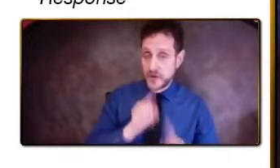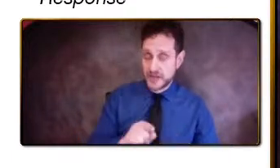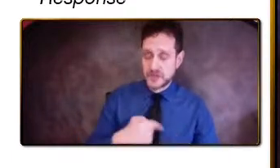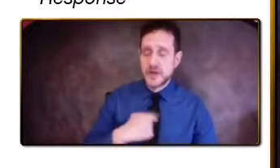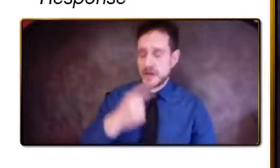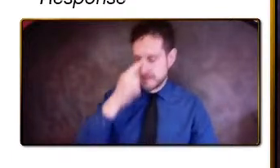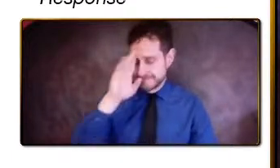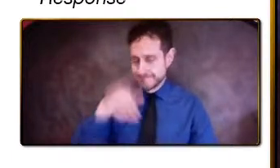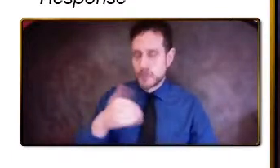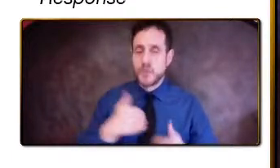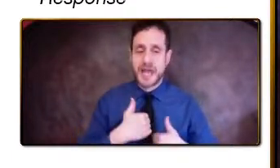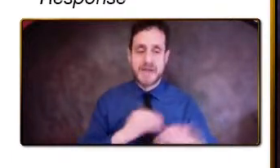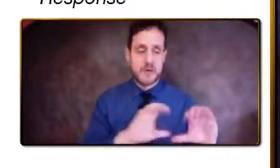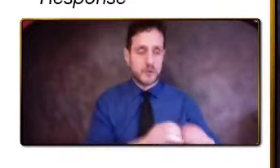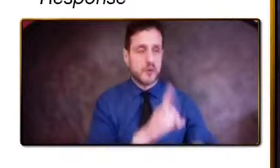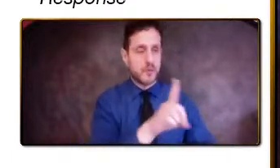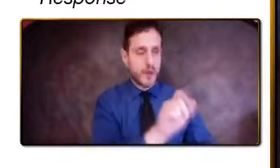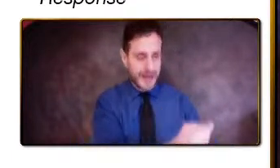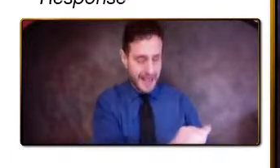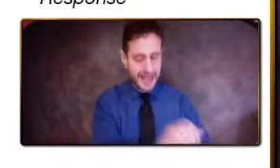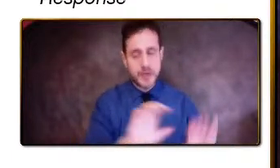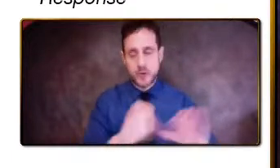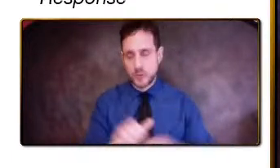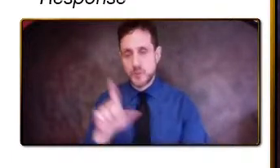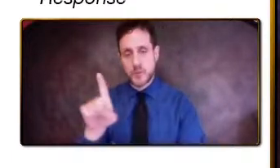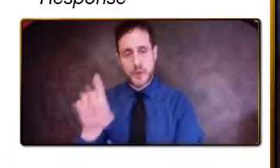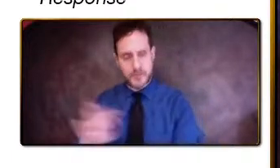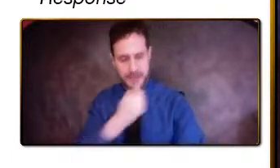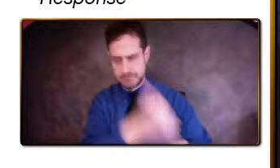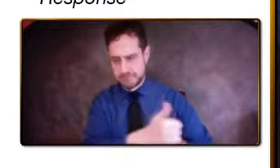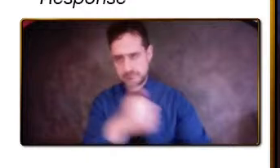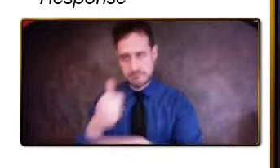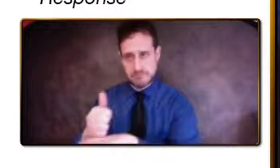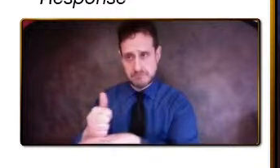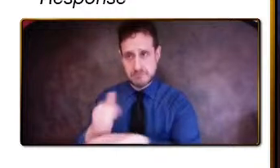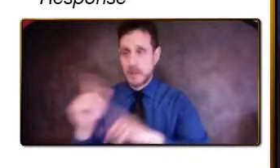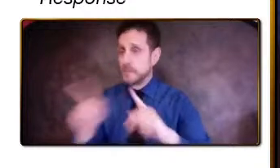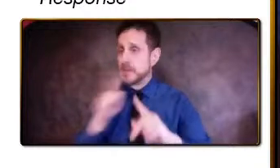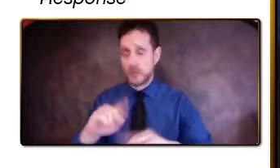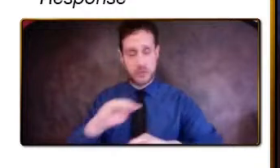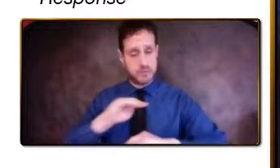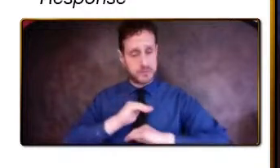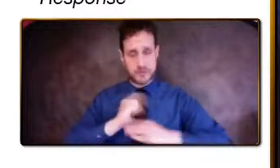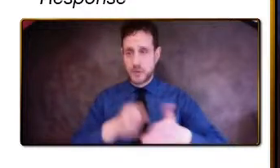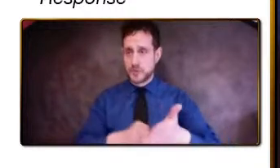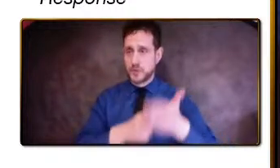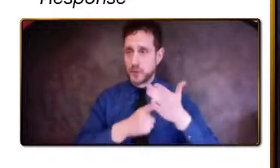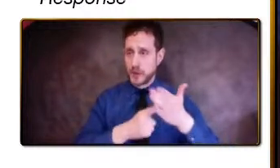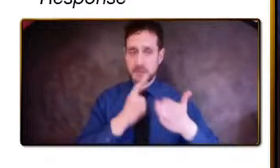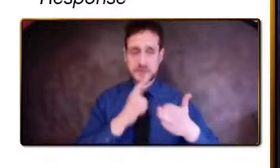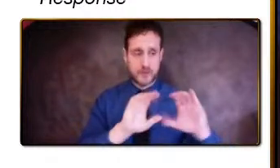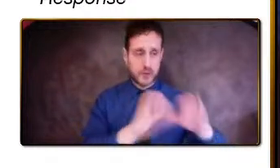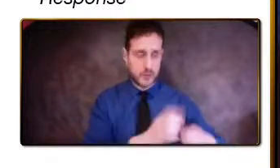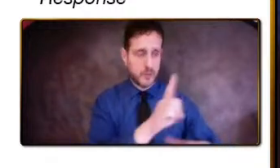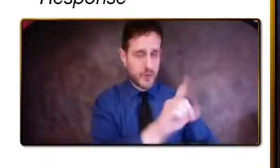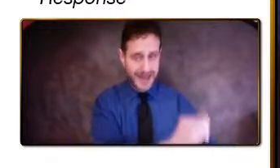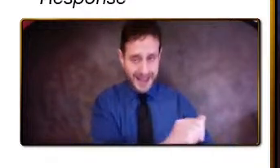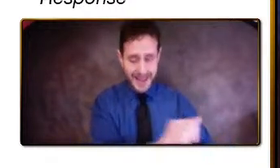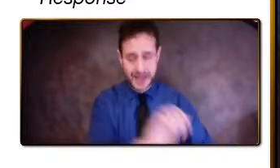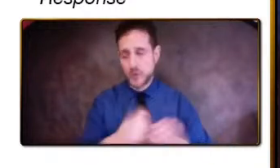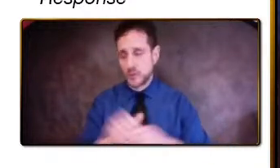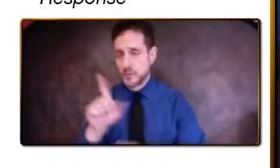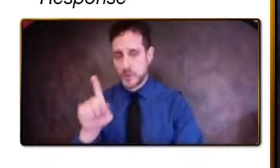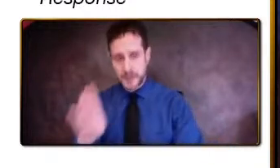phase 1A, phase 1B very well set. Anybody that meets the criteria for those phases, if they're a healthcare